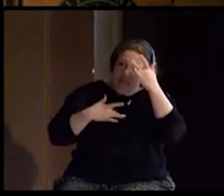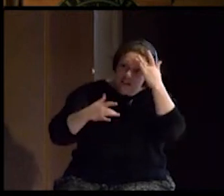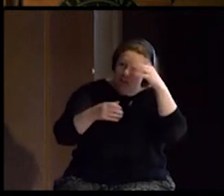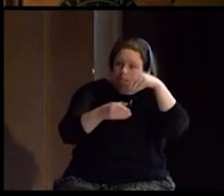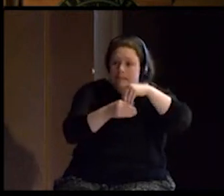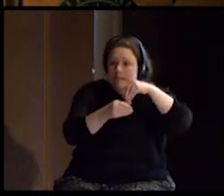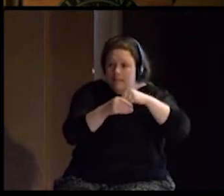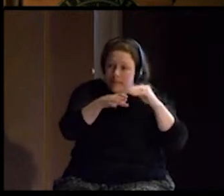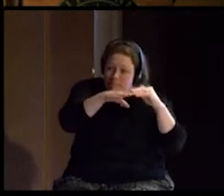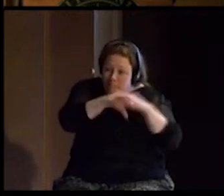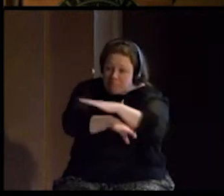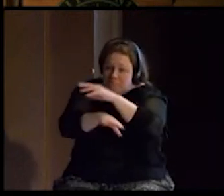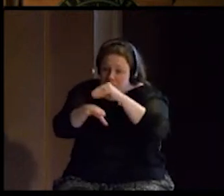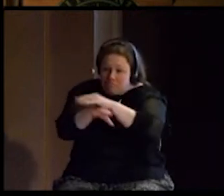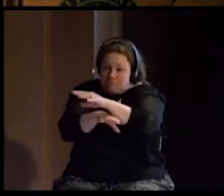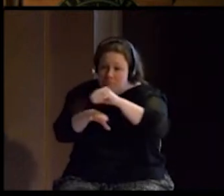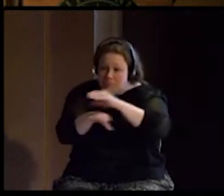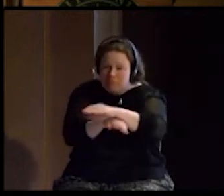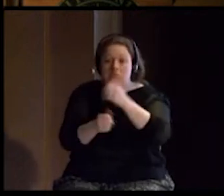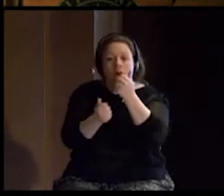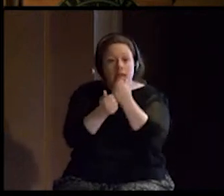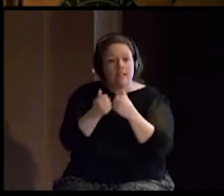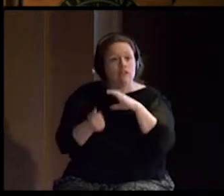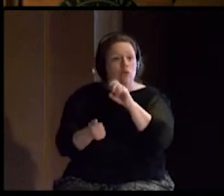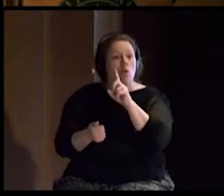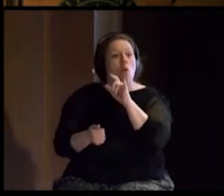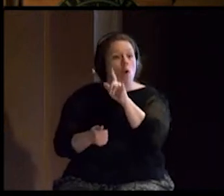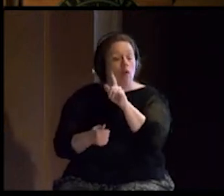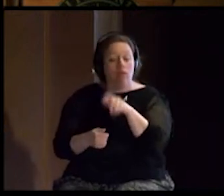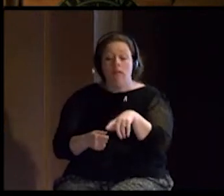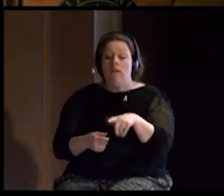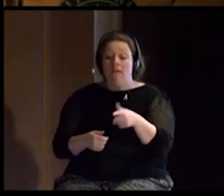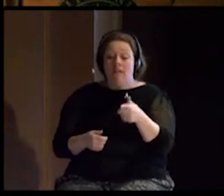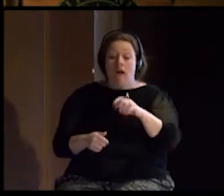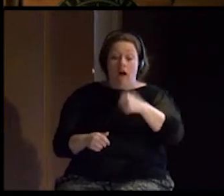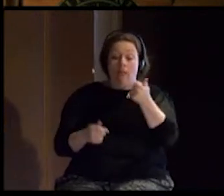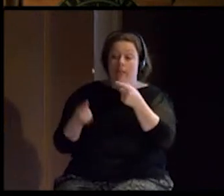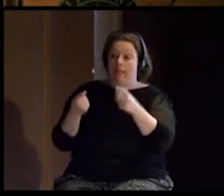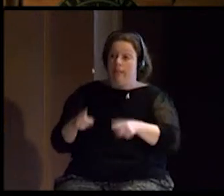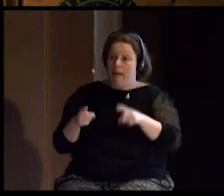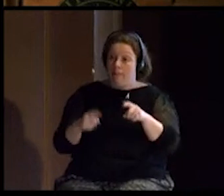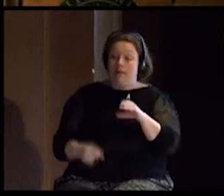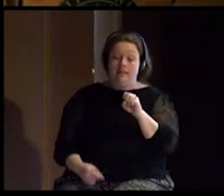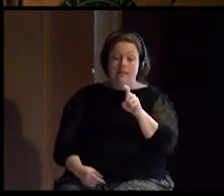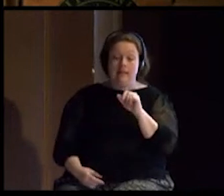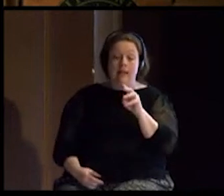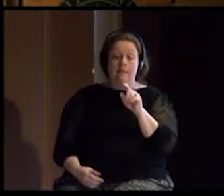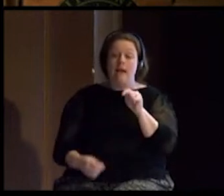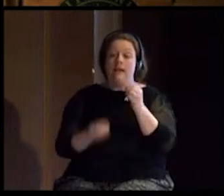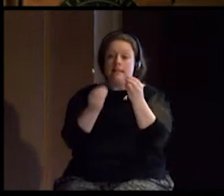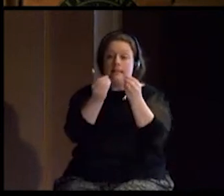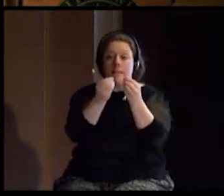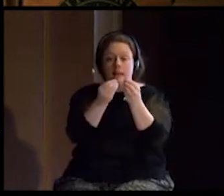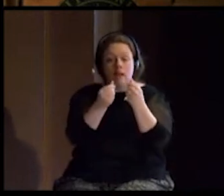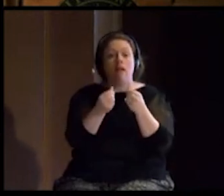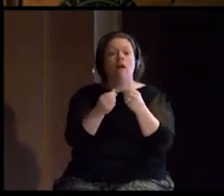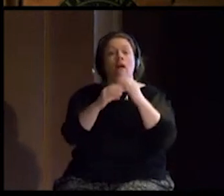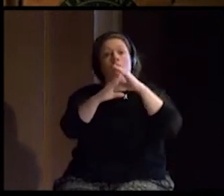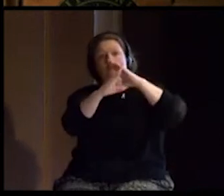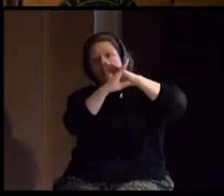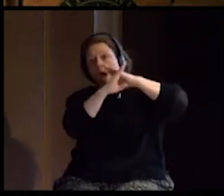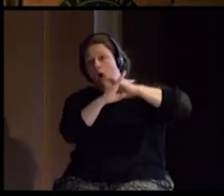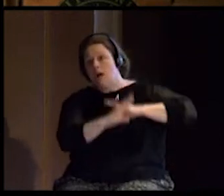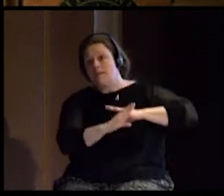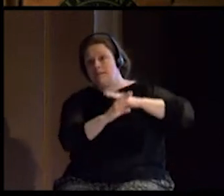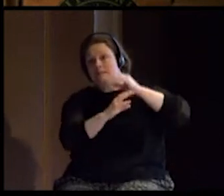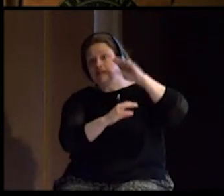increase the prevalence of disease, coral diseases. The other thing that happens is sediment blocks sunlight. I mentioned that